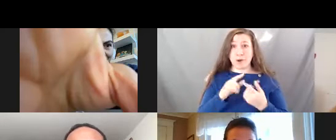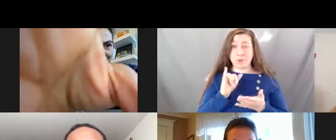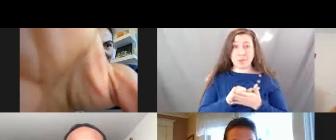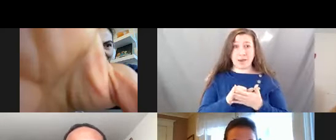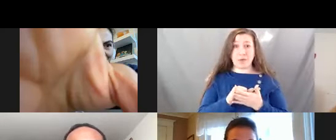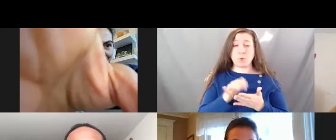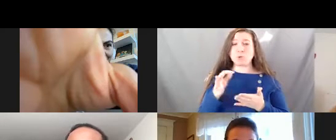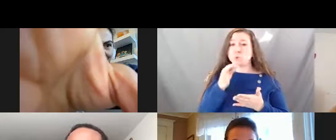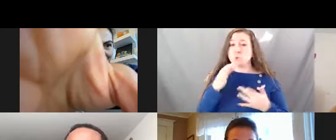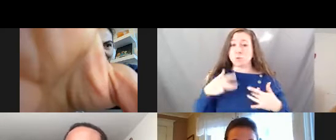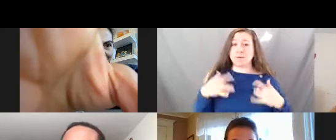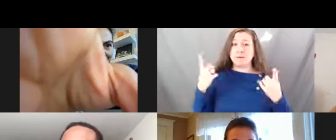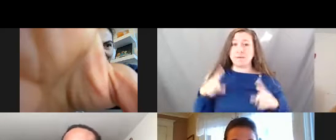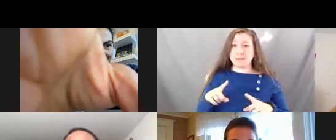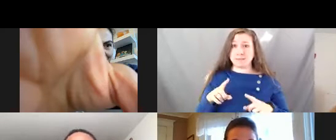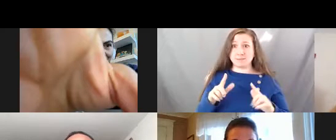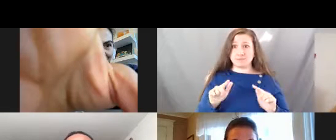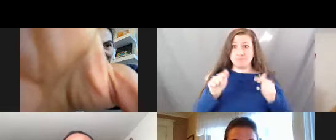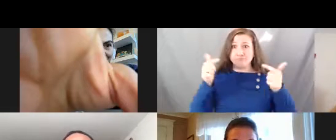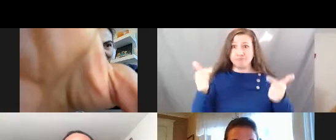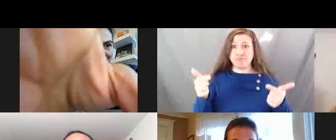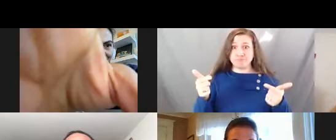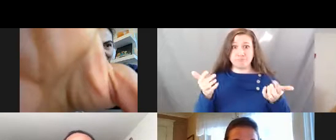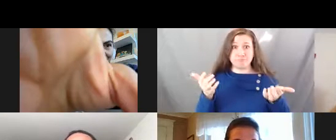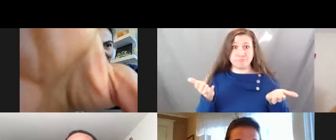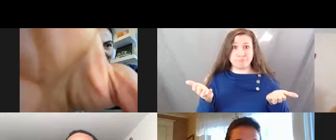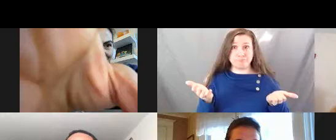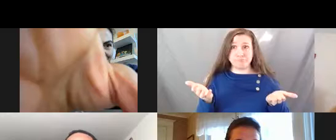events, the space is yours.